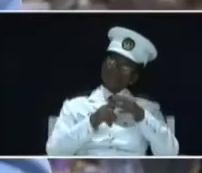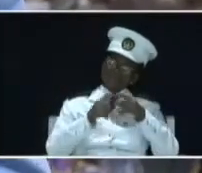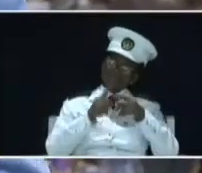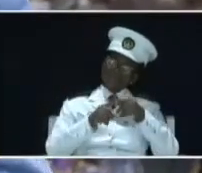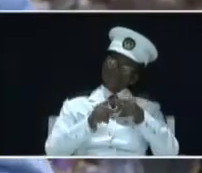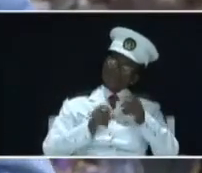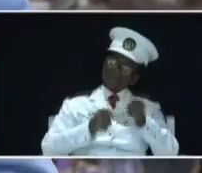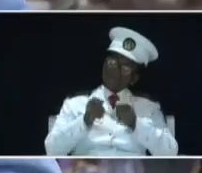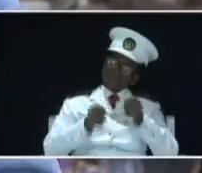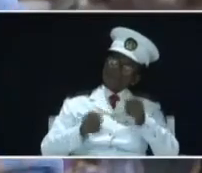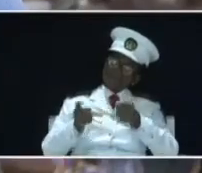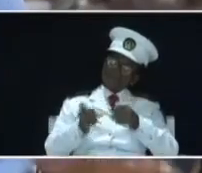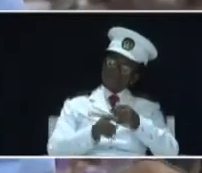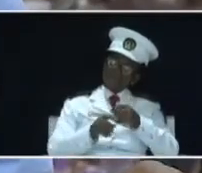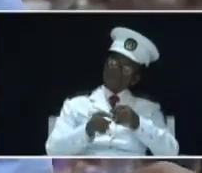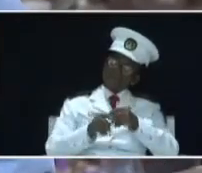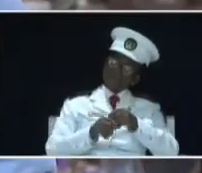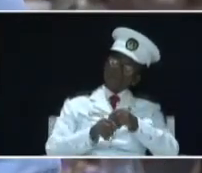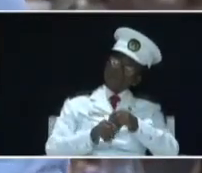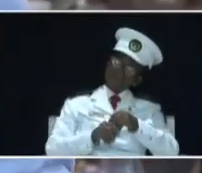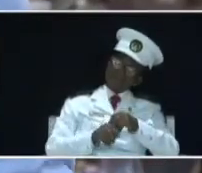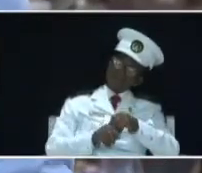worker.